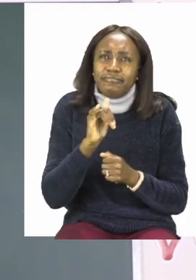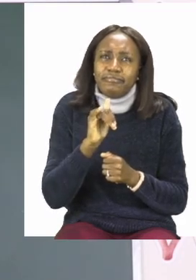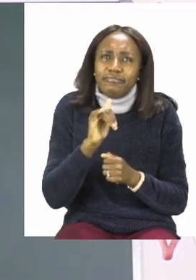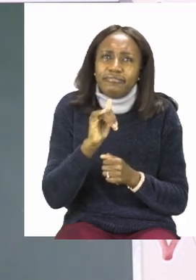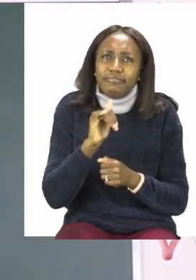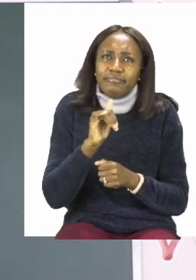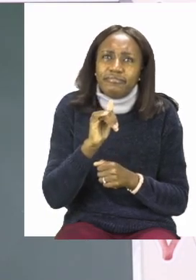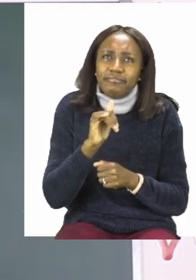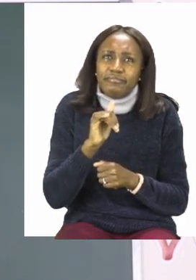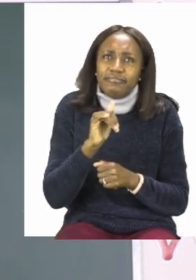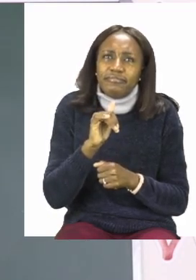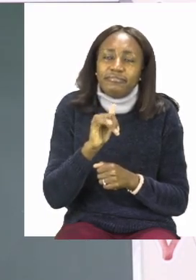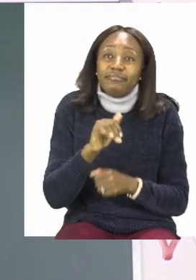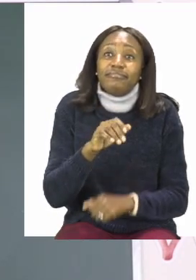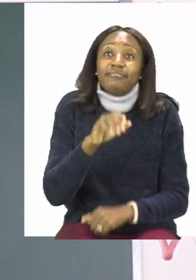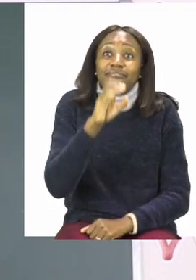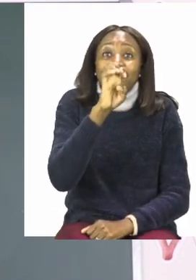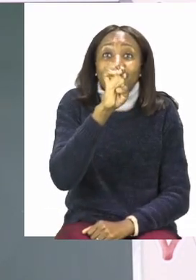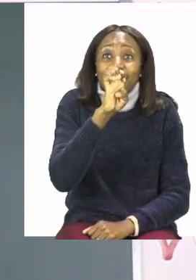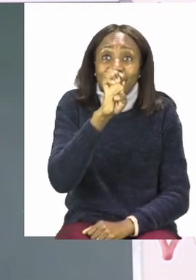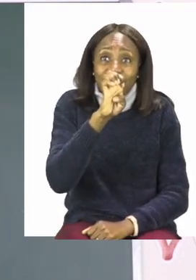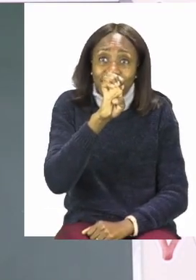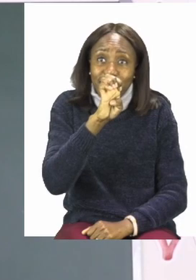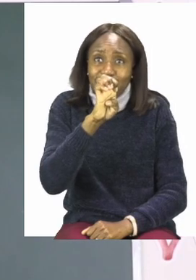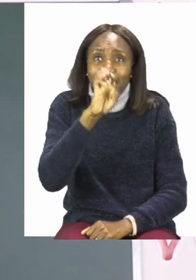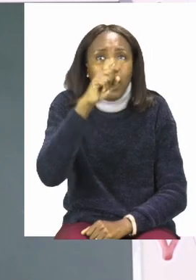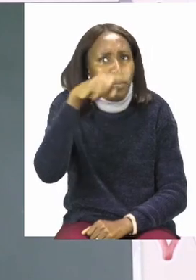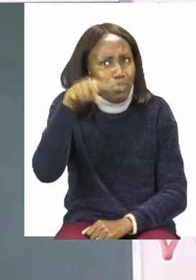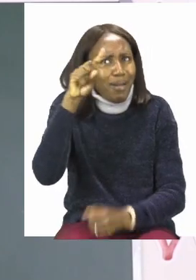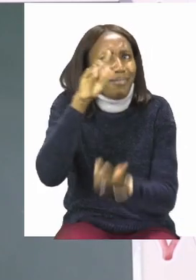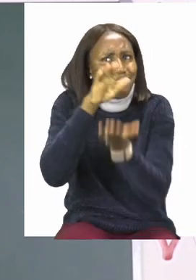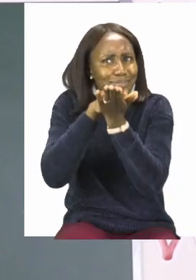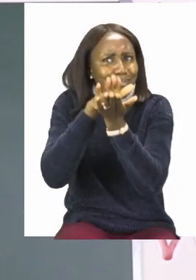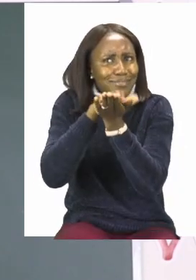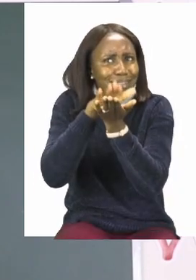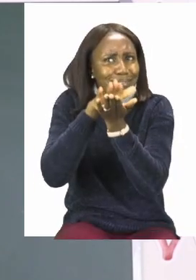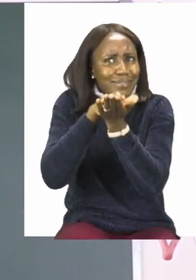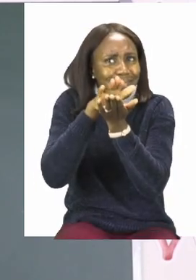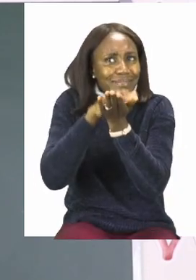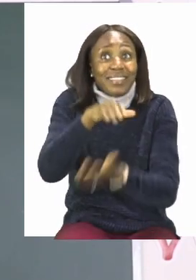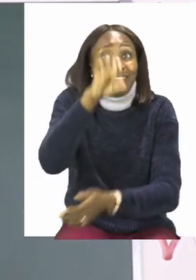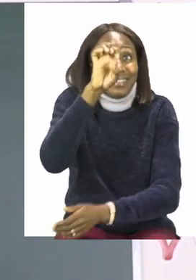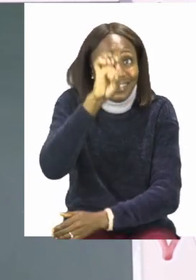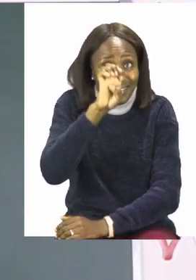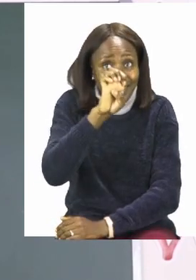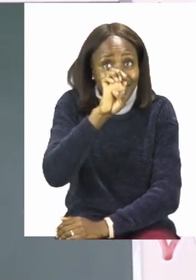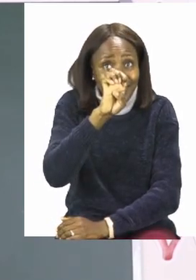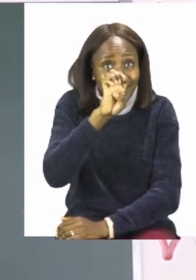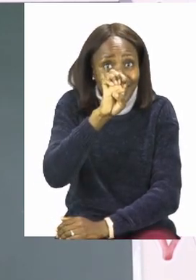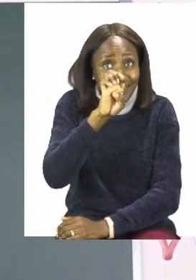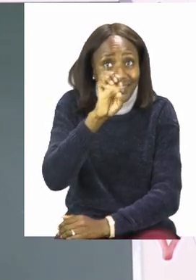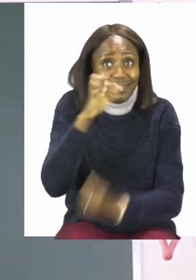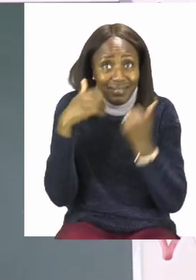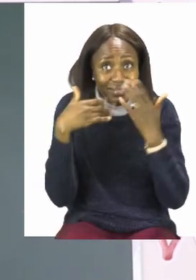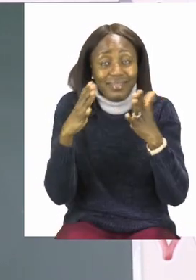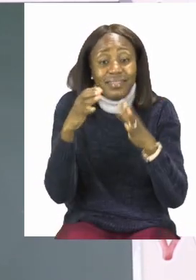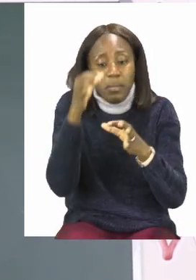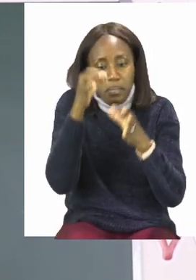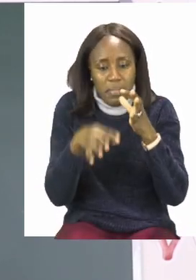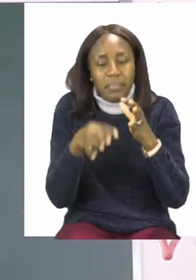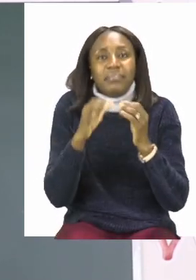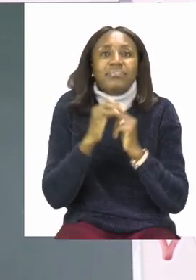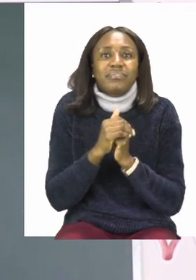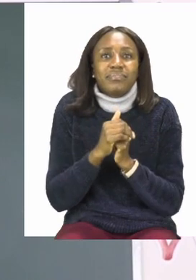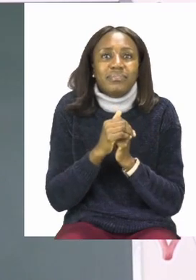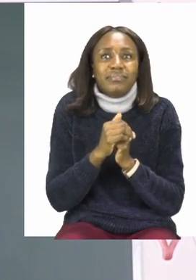If you said it is this one, well done. That is E for egg. So we are